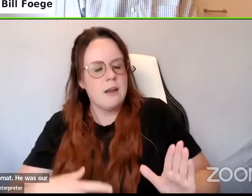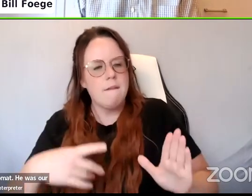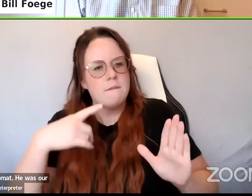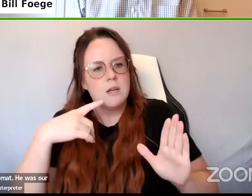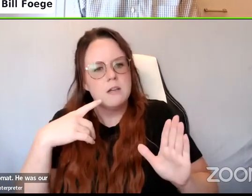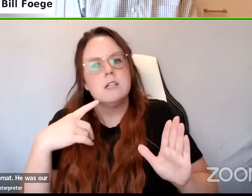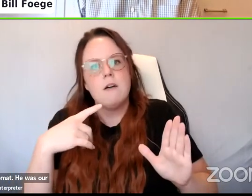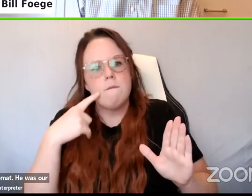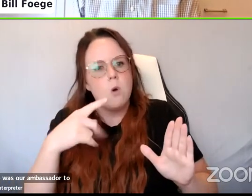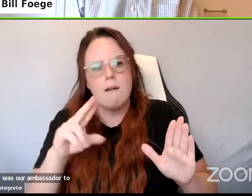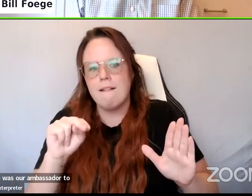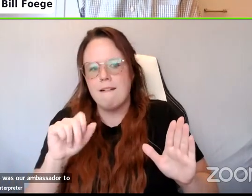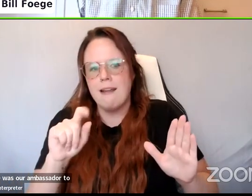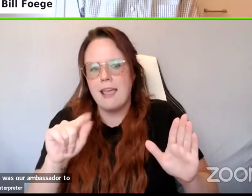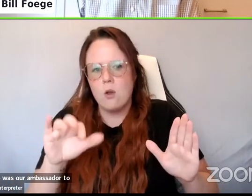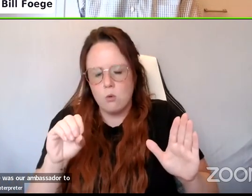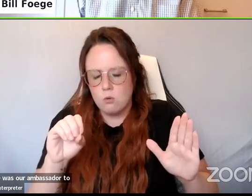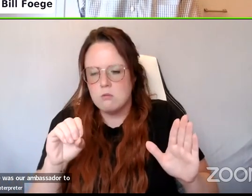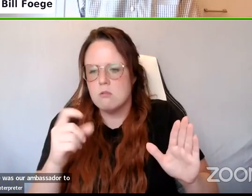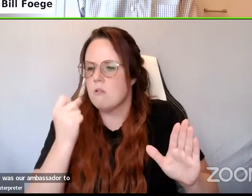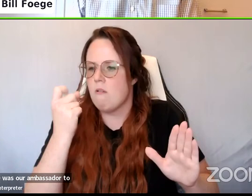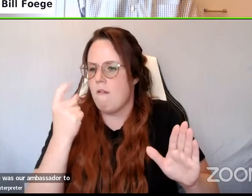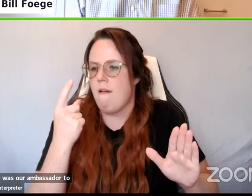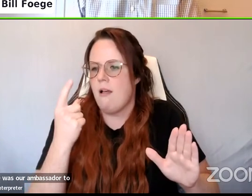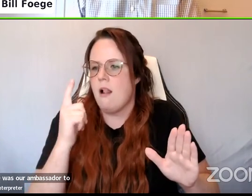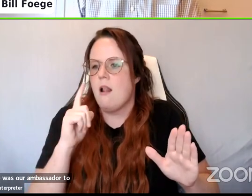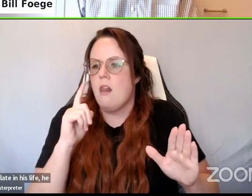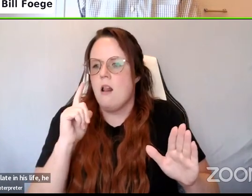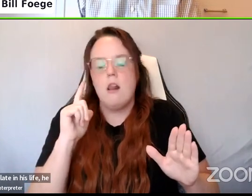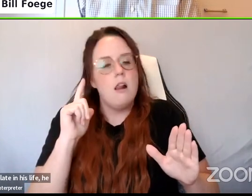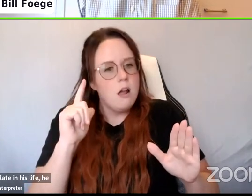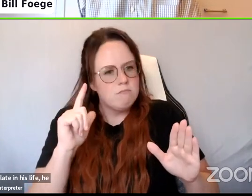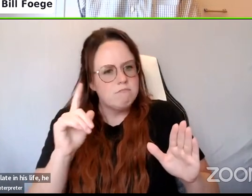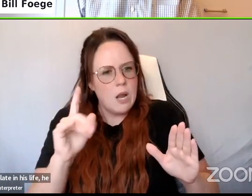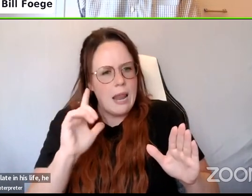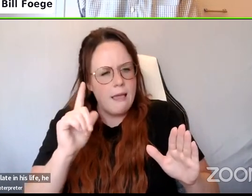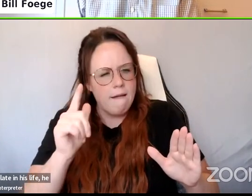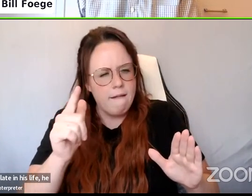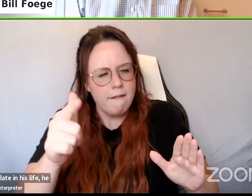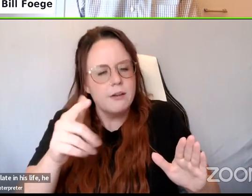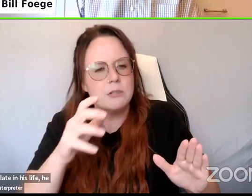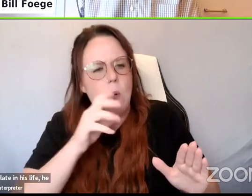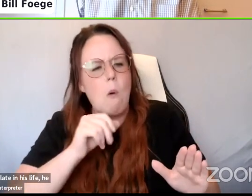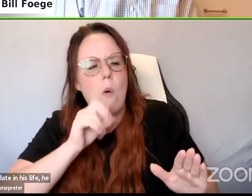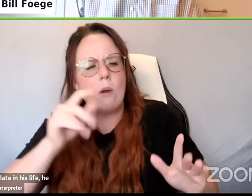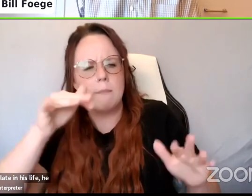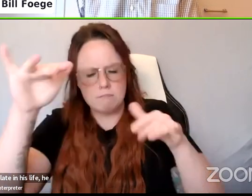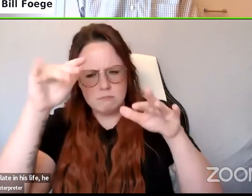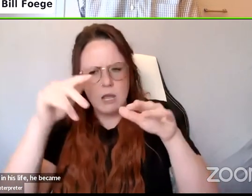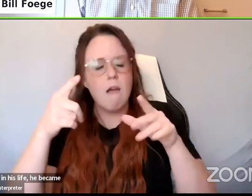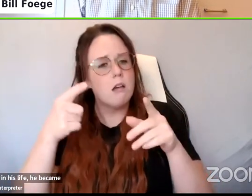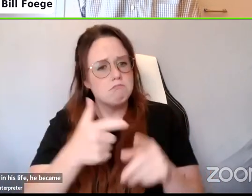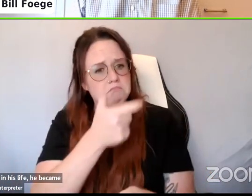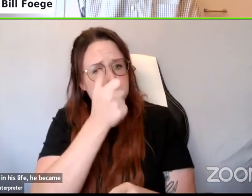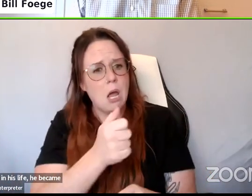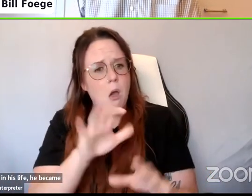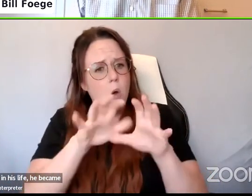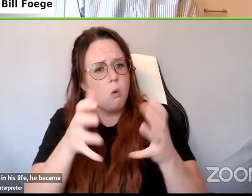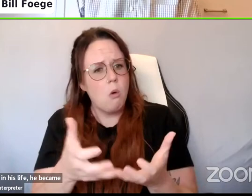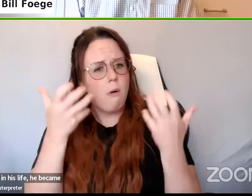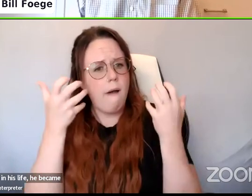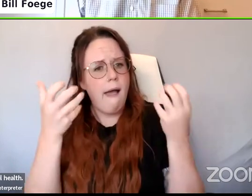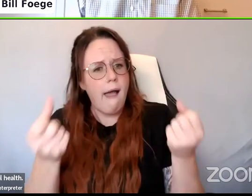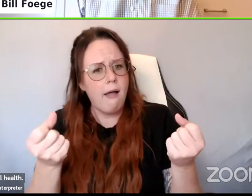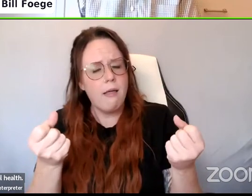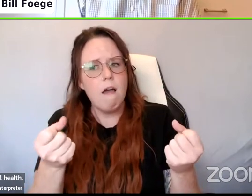for many years and late in his life he became interested in global health and he was astonished